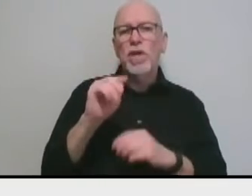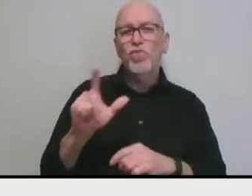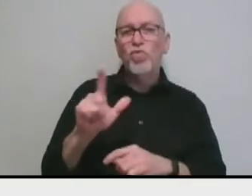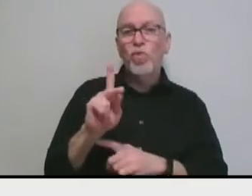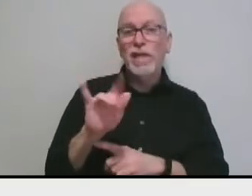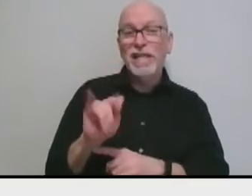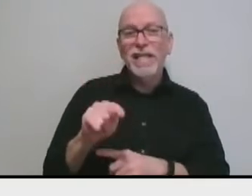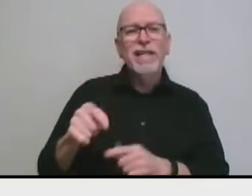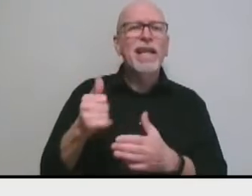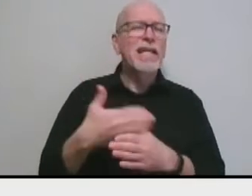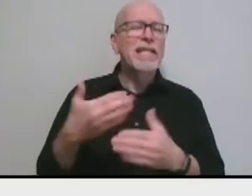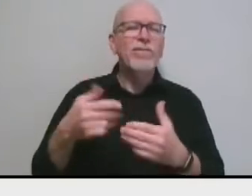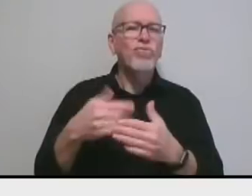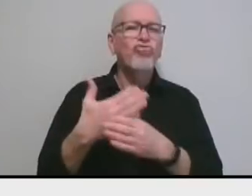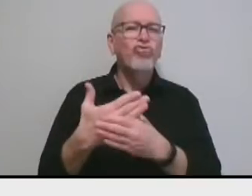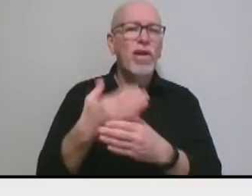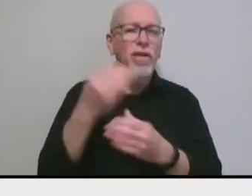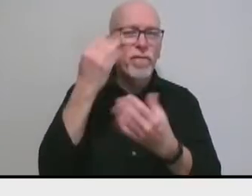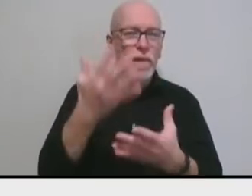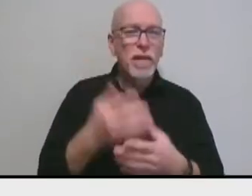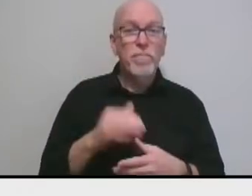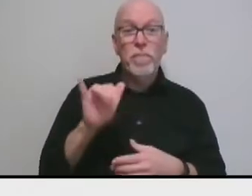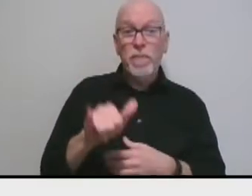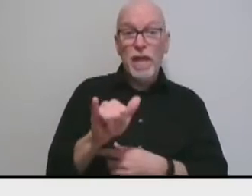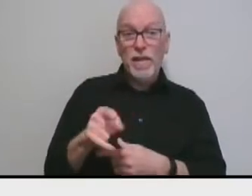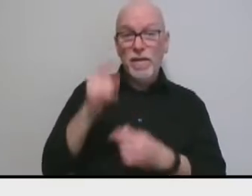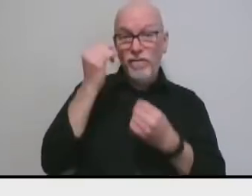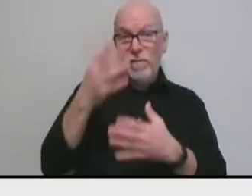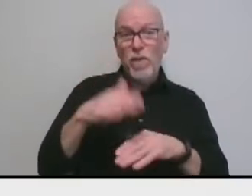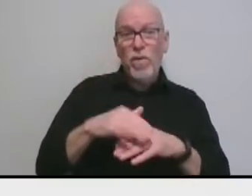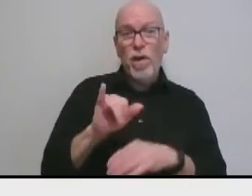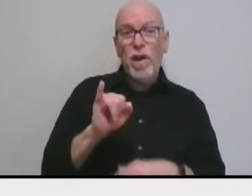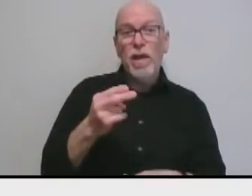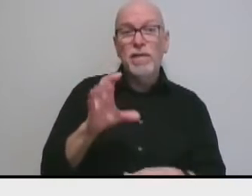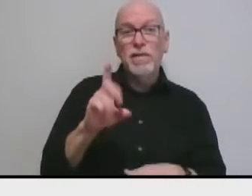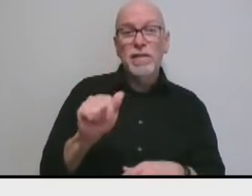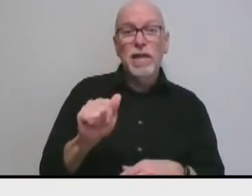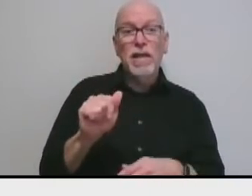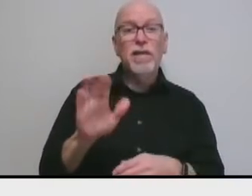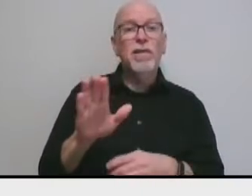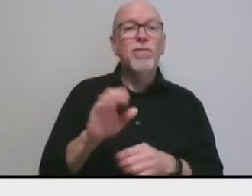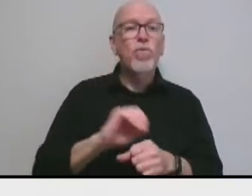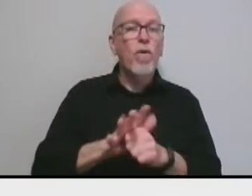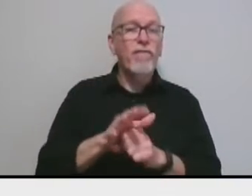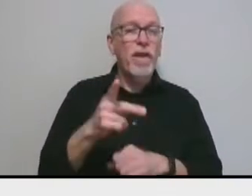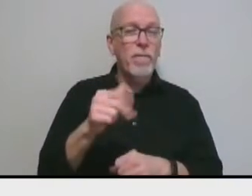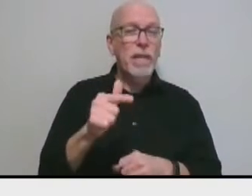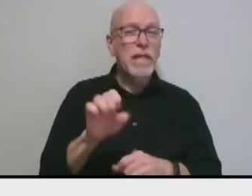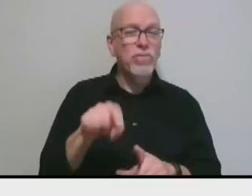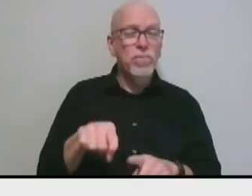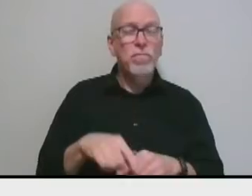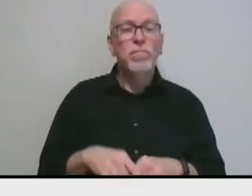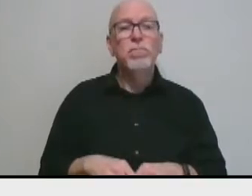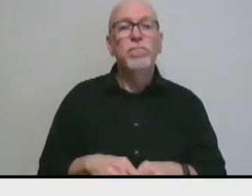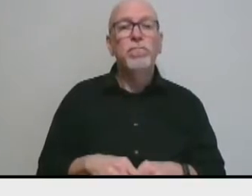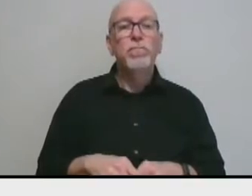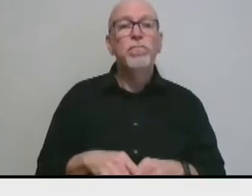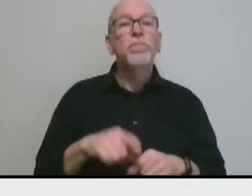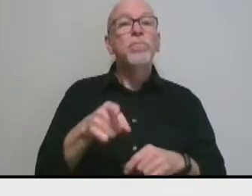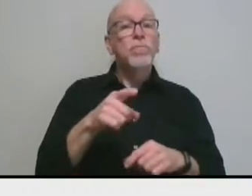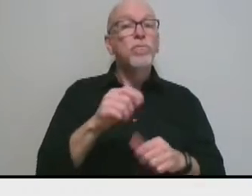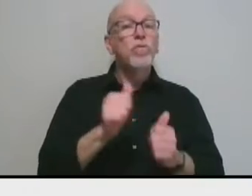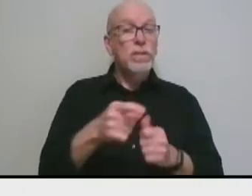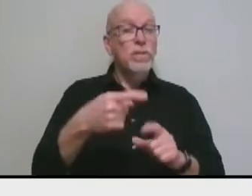easily shared. The toolkit is available on IHCDA's coronavirus page. In addition to the Indiana Emergency Rental